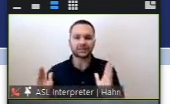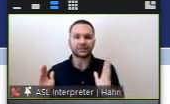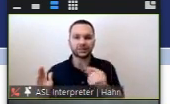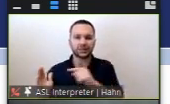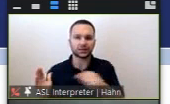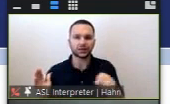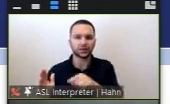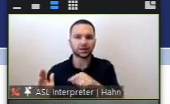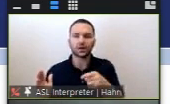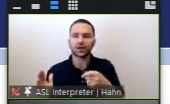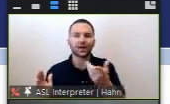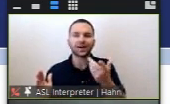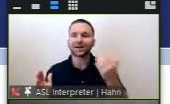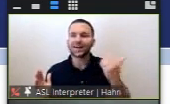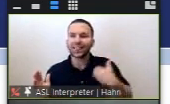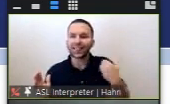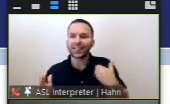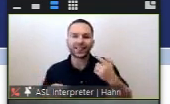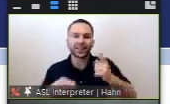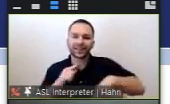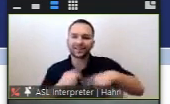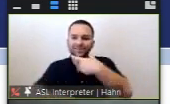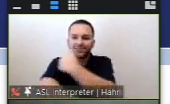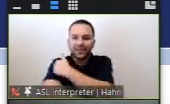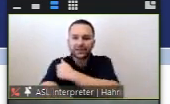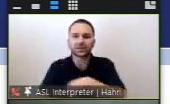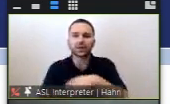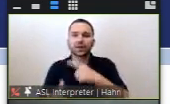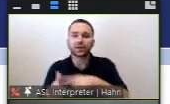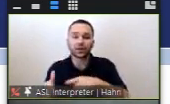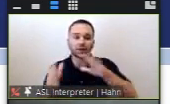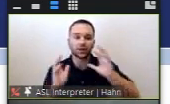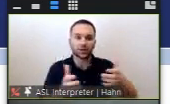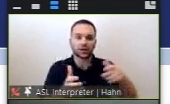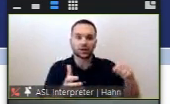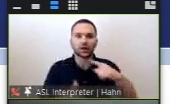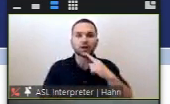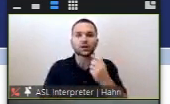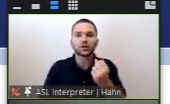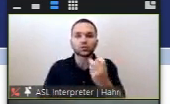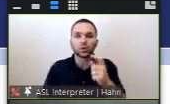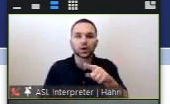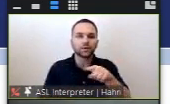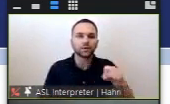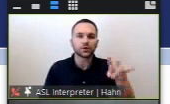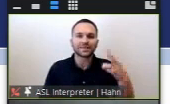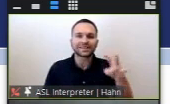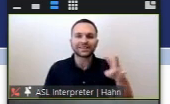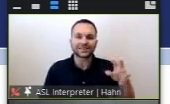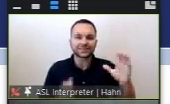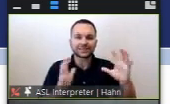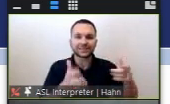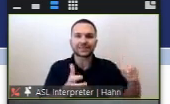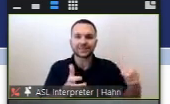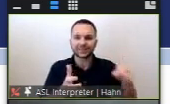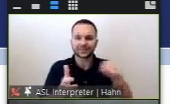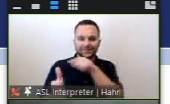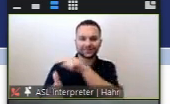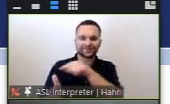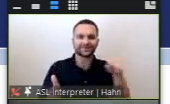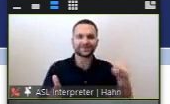to be vaccinated, and then followed by that 12 to 17-year-old population, again, school-aged kids. Next is the